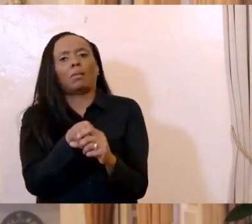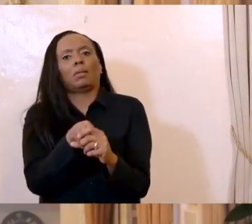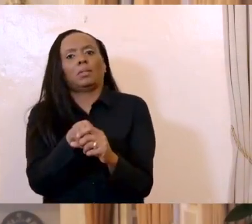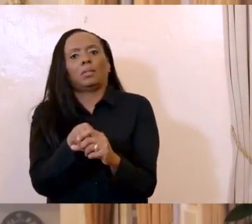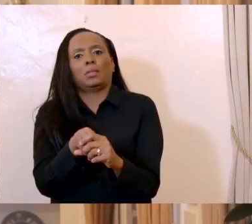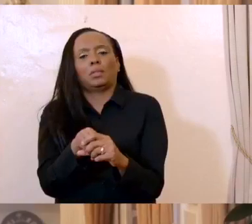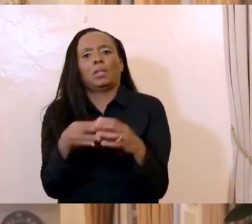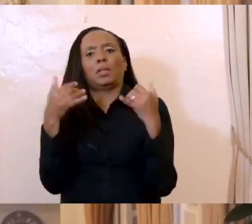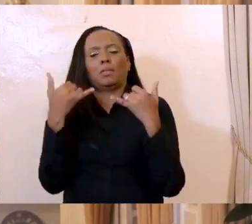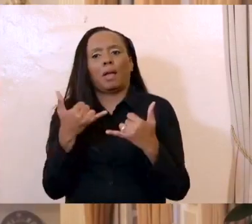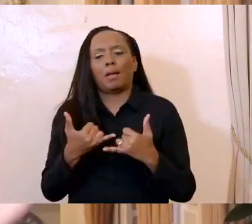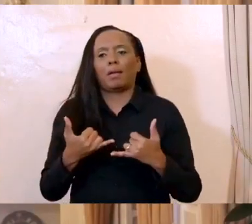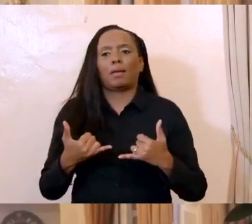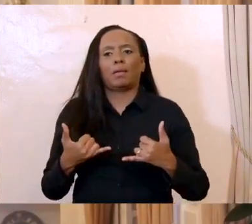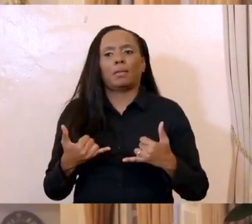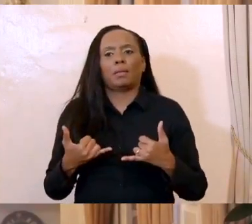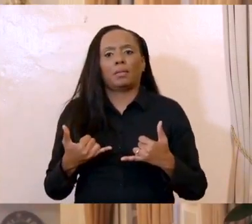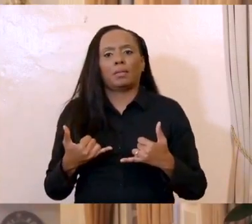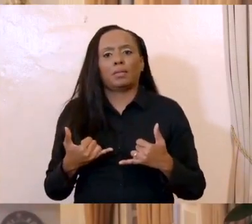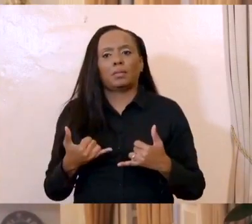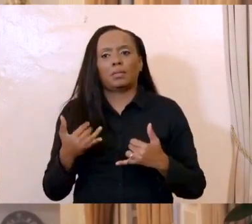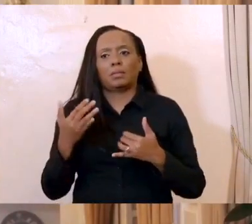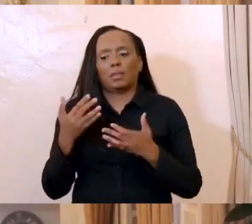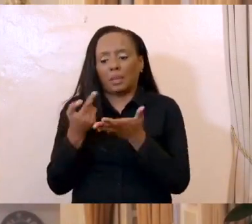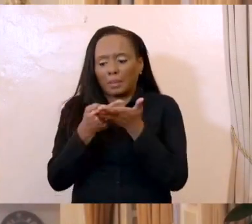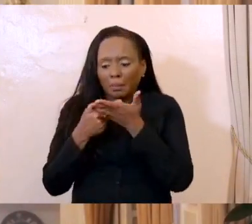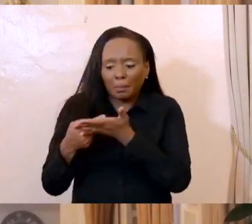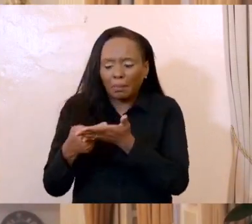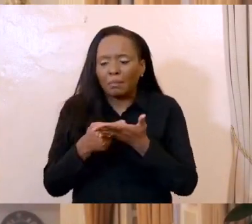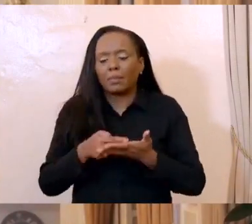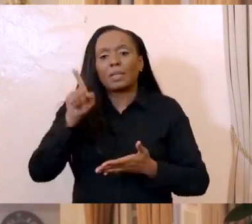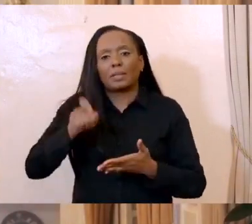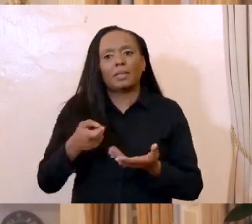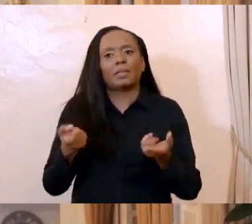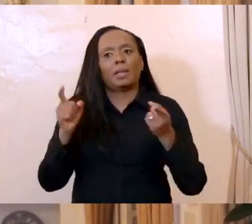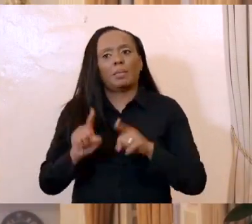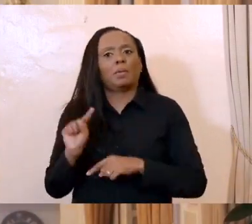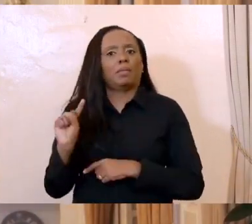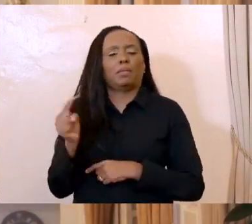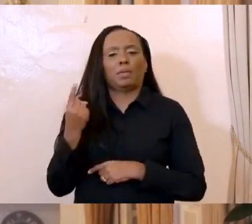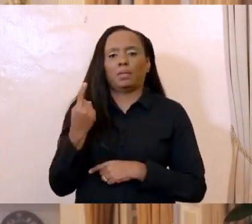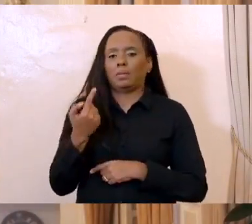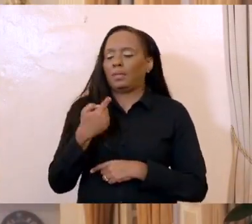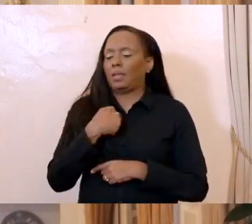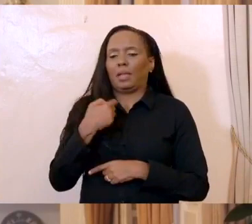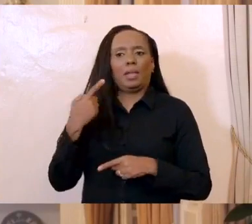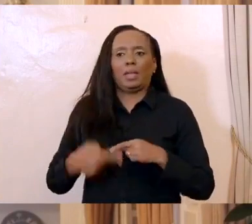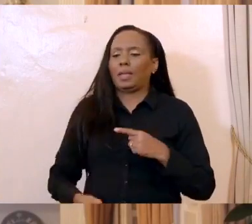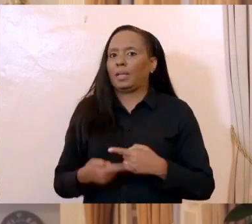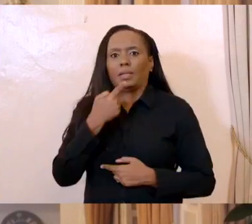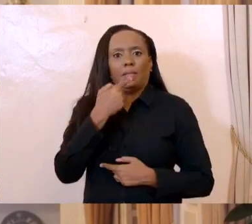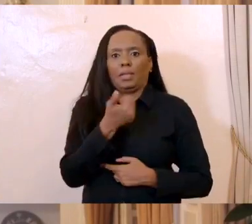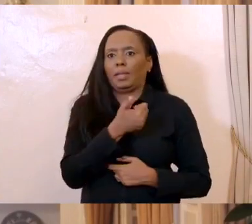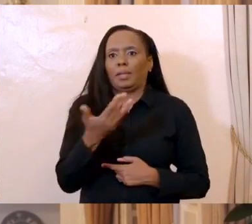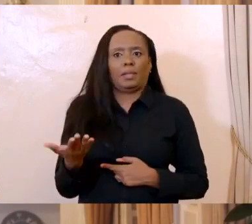of the social partnership, there's some consultations that have to take place, and I am not in a position to give you a time frame,